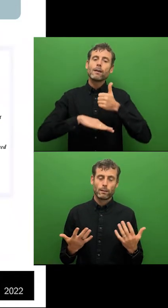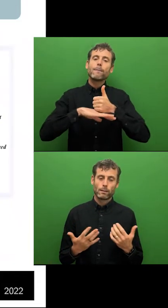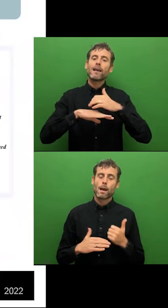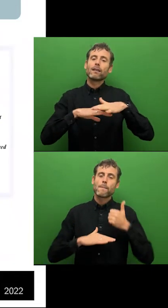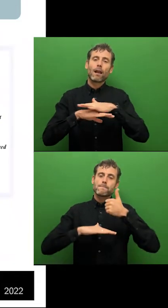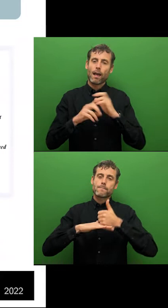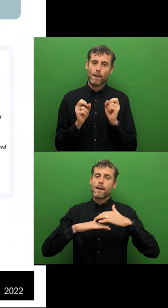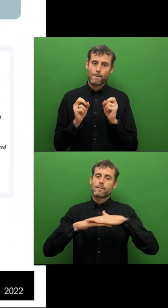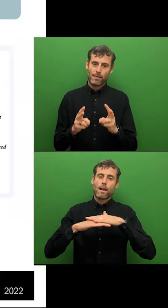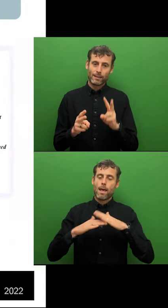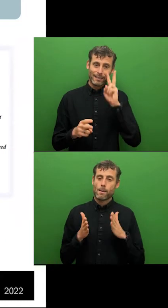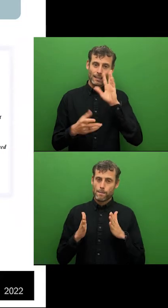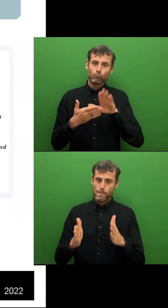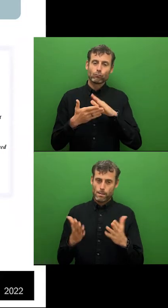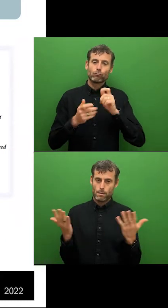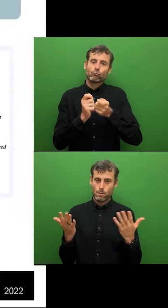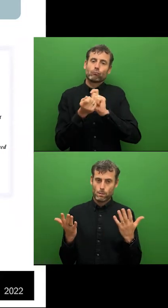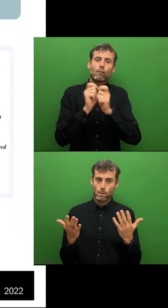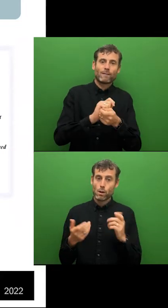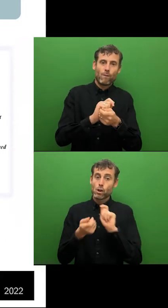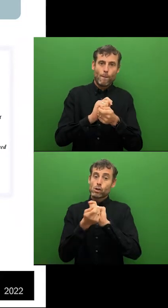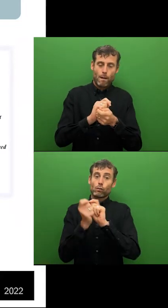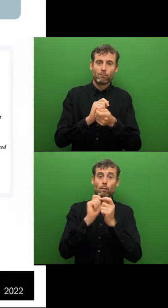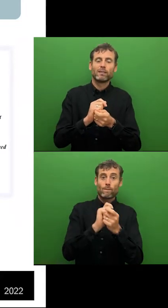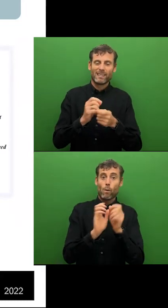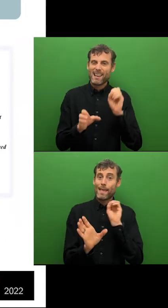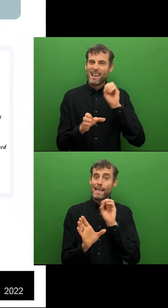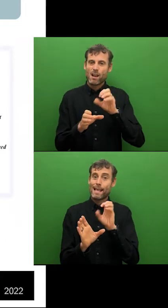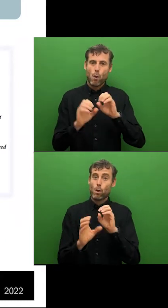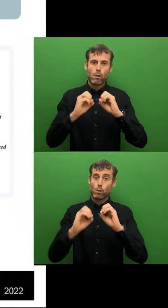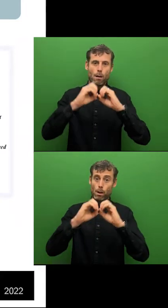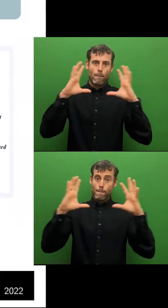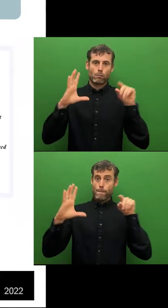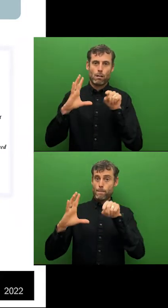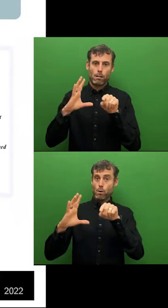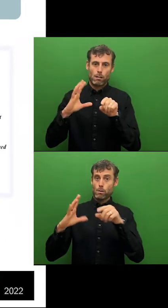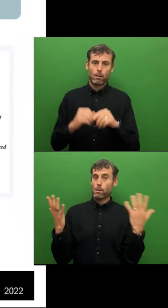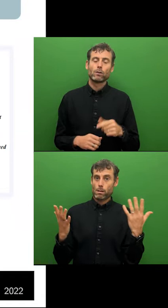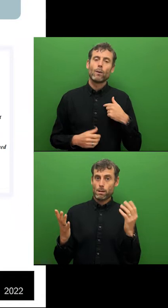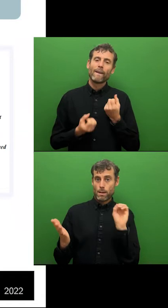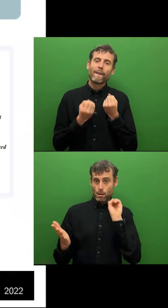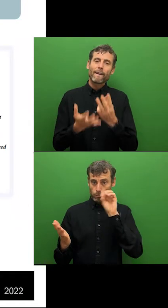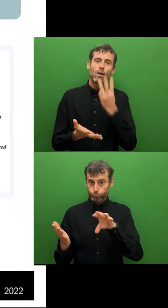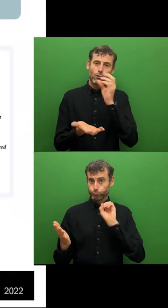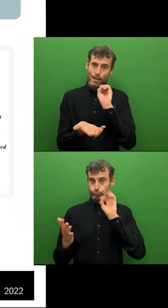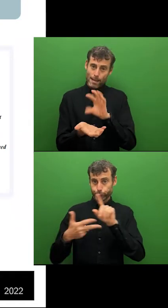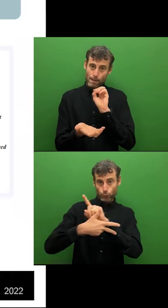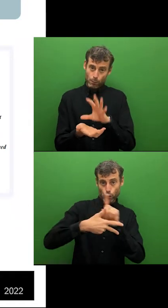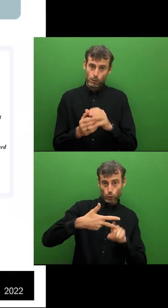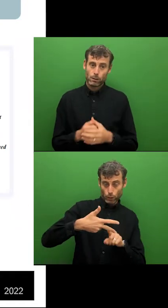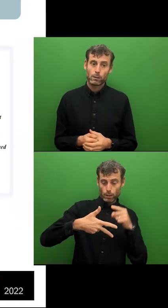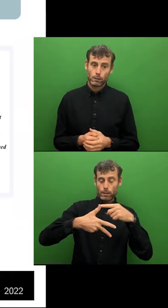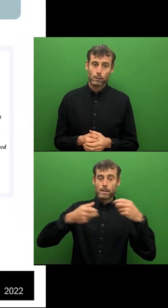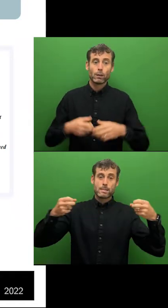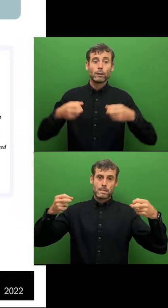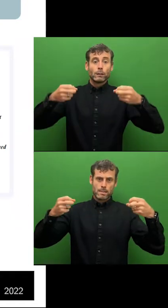Our baseline method is a transformer encoder decoder model. Basically, we provide the model with 3 inputs: the